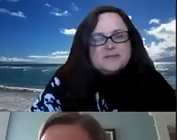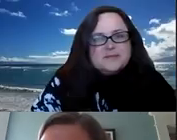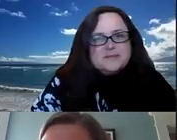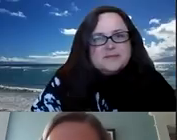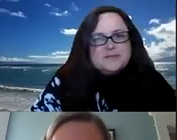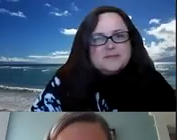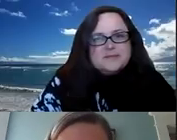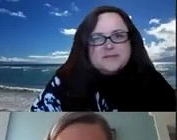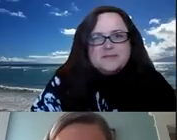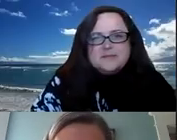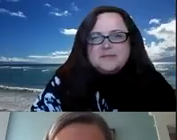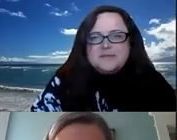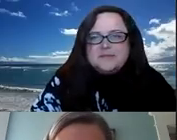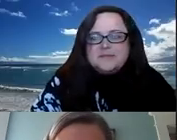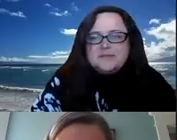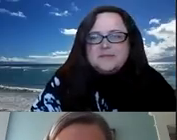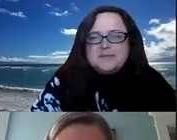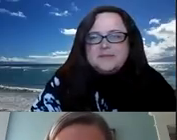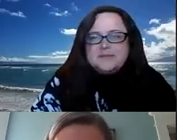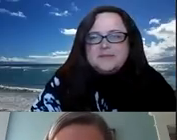Anybody from OHA that I missed?